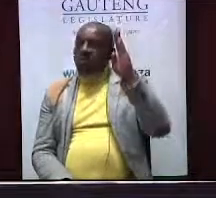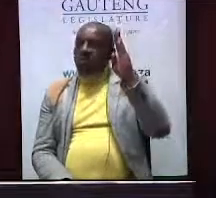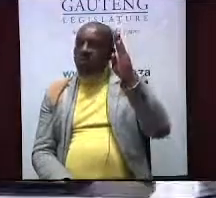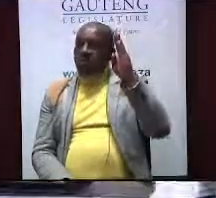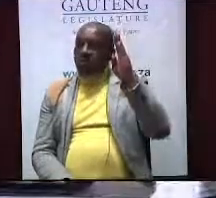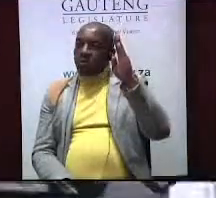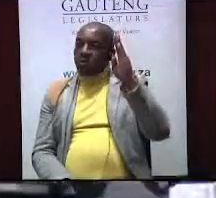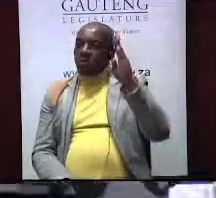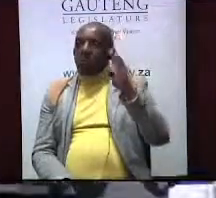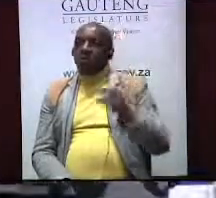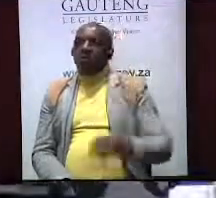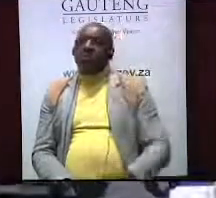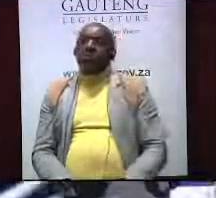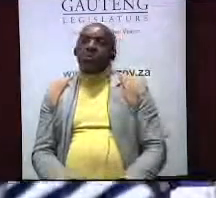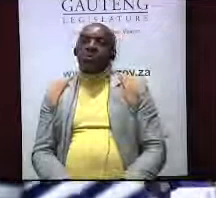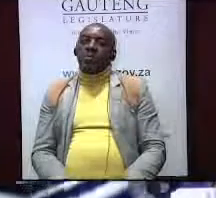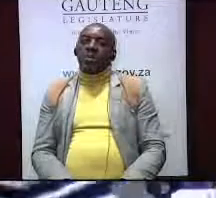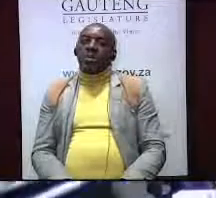baya